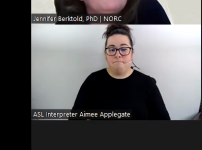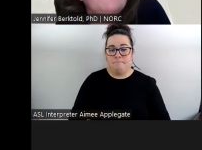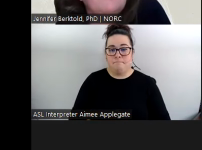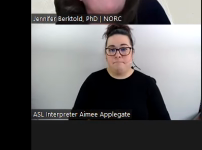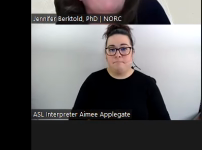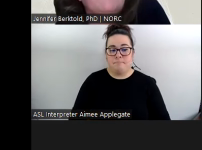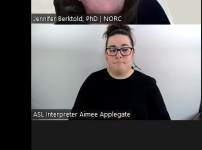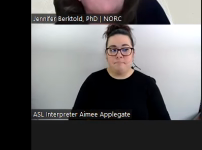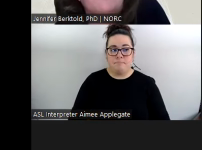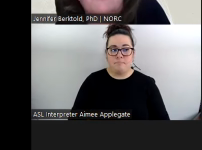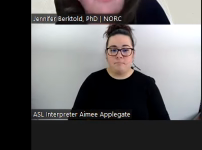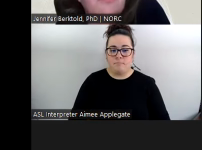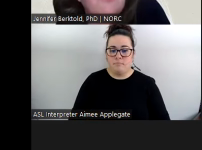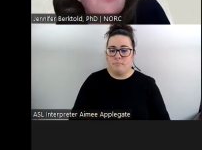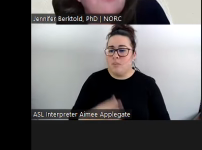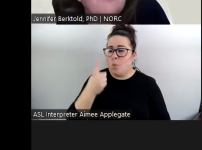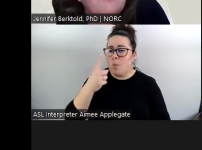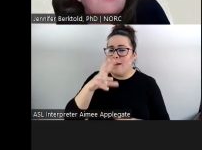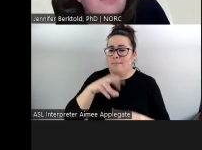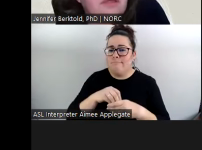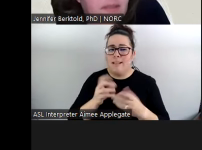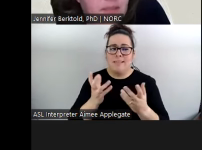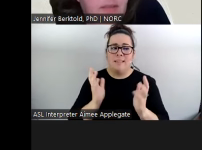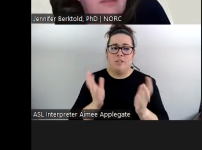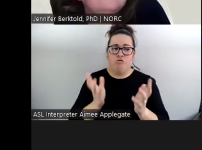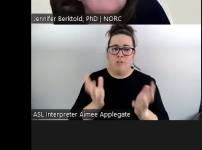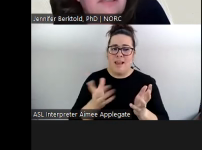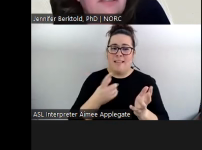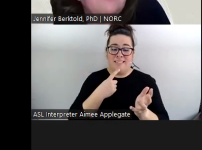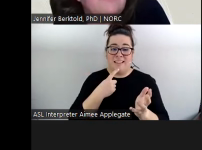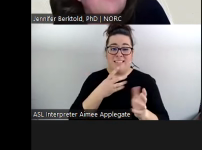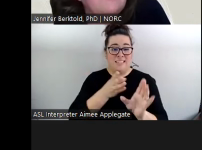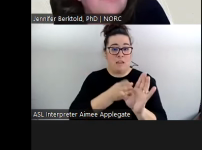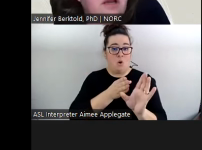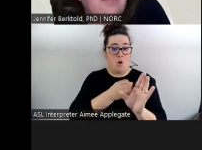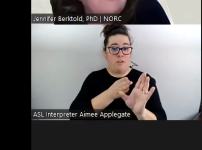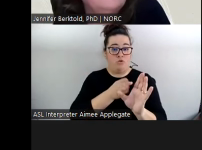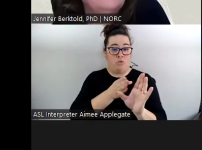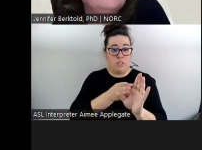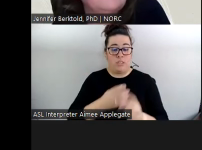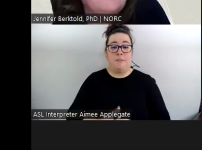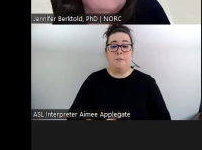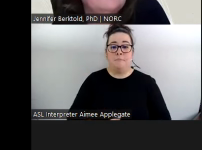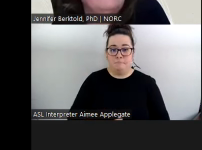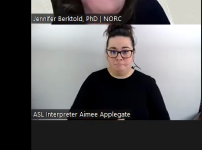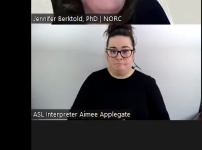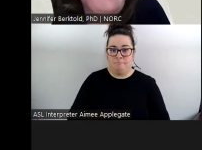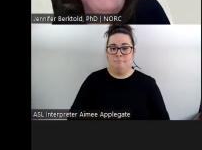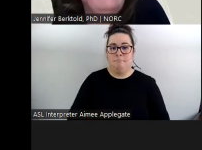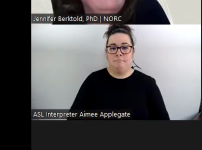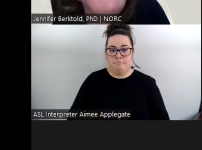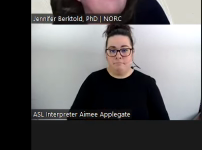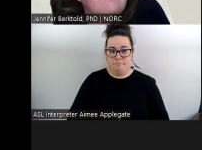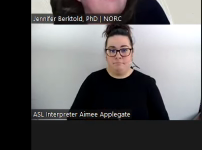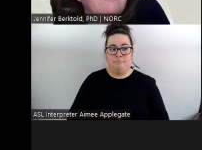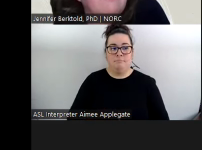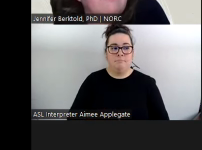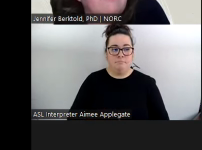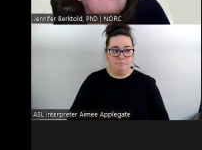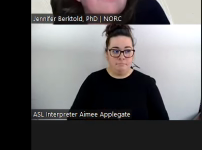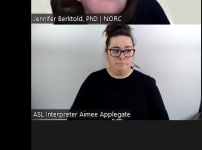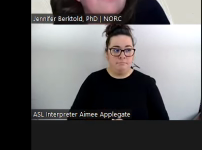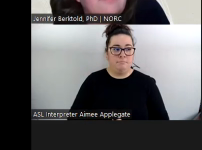Dr. Bertrand, there's one in the chat that aligns psychology. The psychology also sees salud mental.